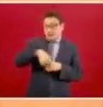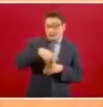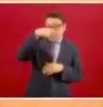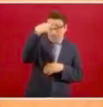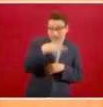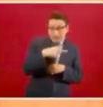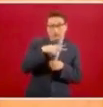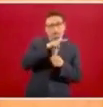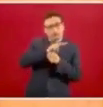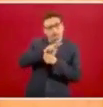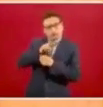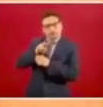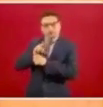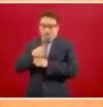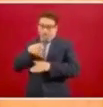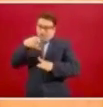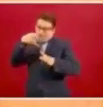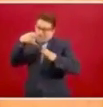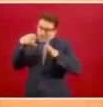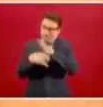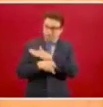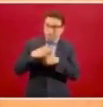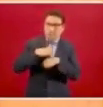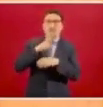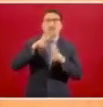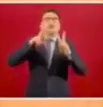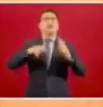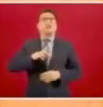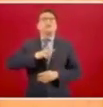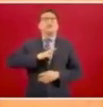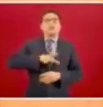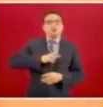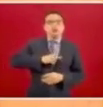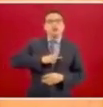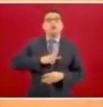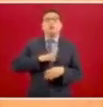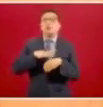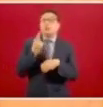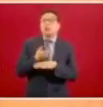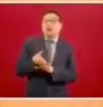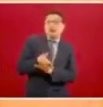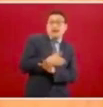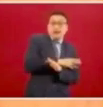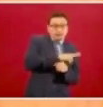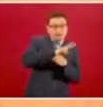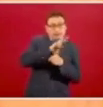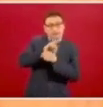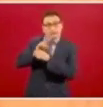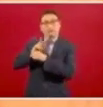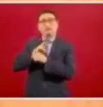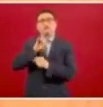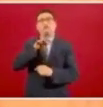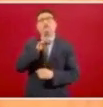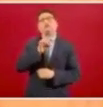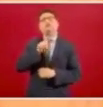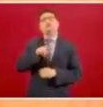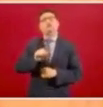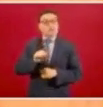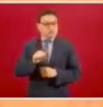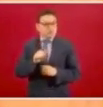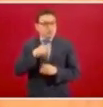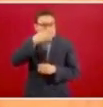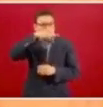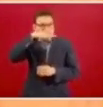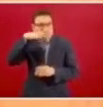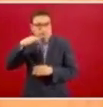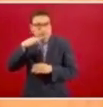regarding COVID-19. Well, SARS-CoV-2. But in Mexico, we have a more advanced